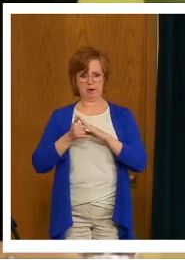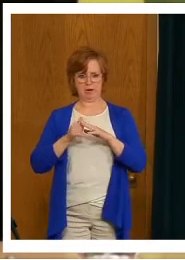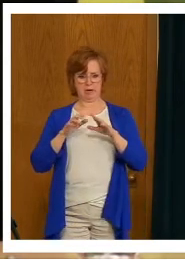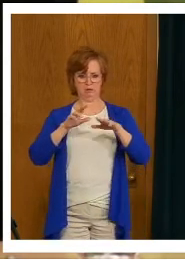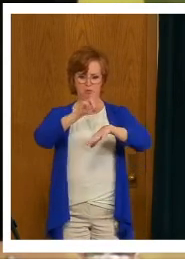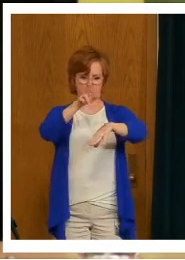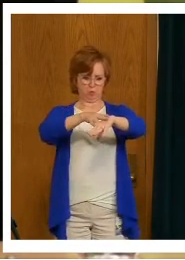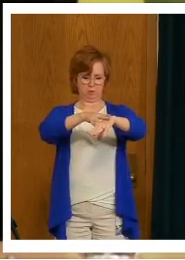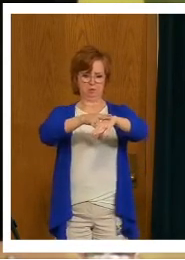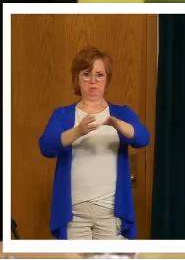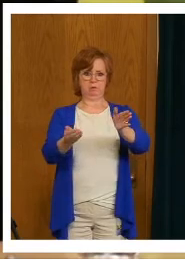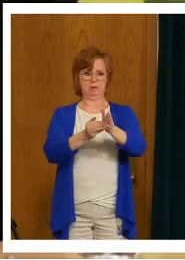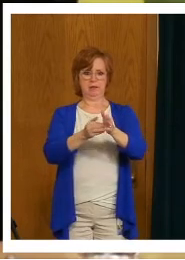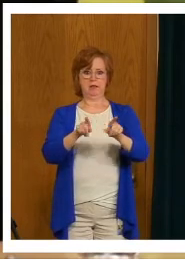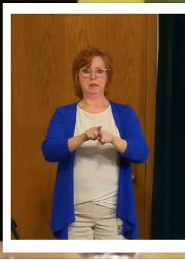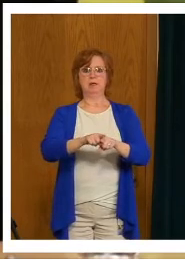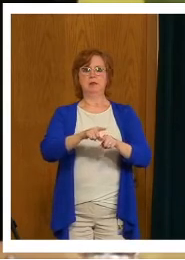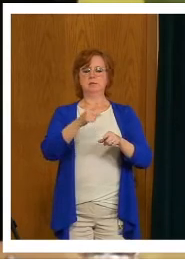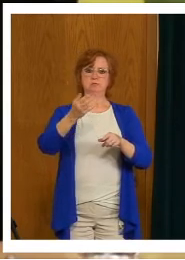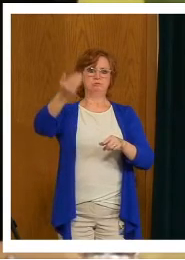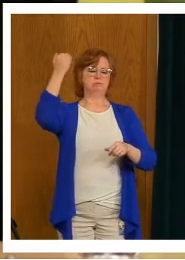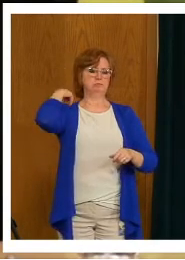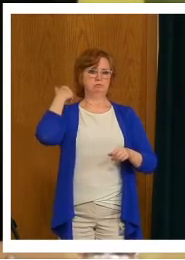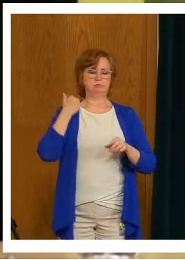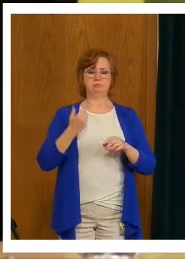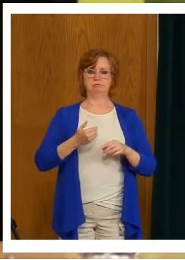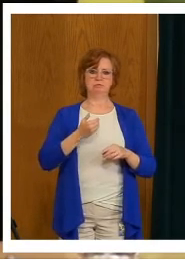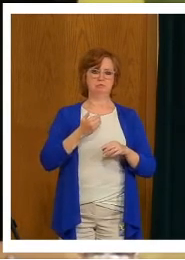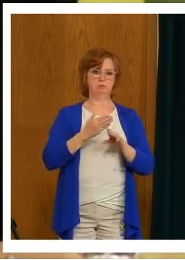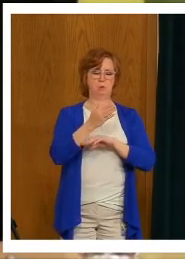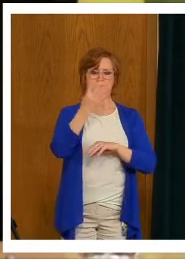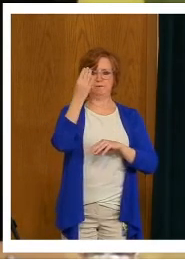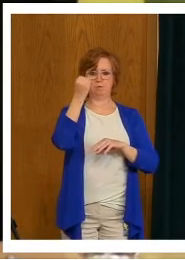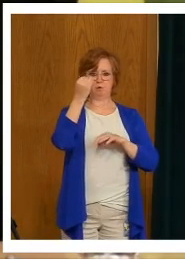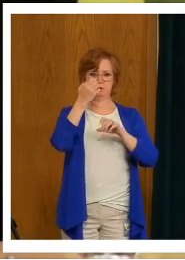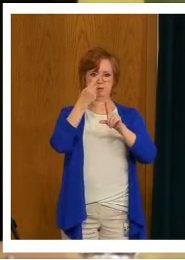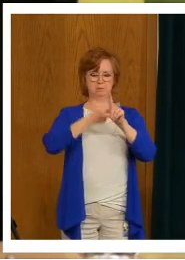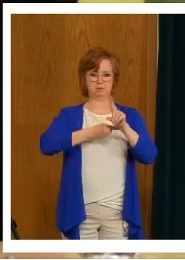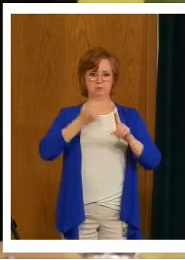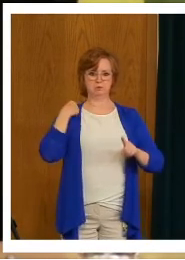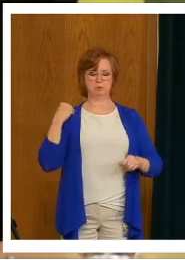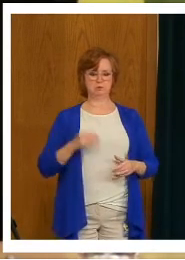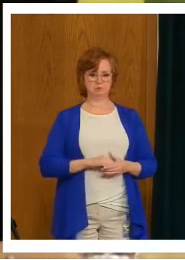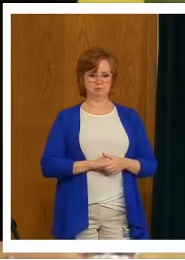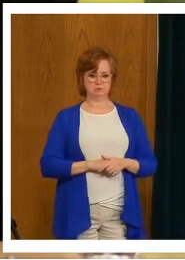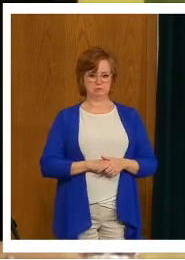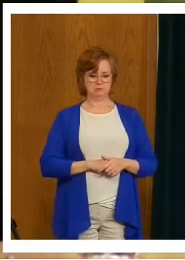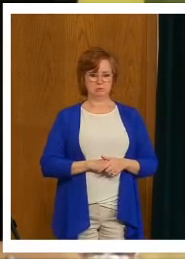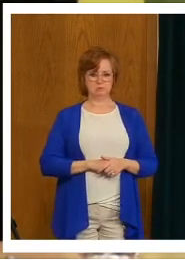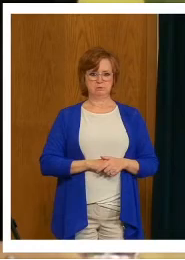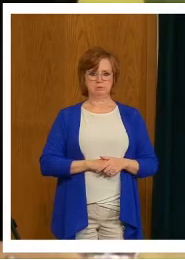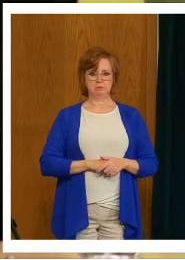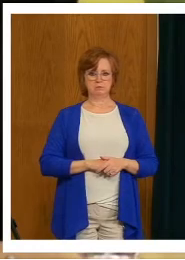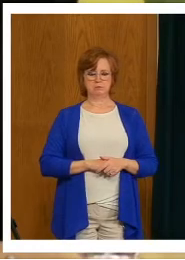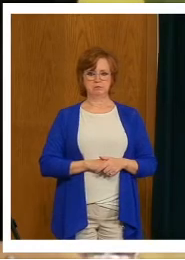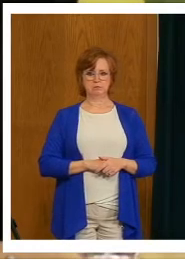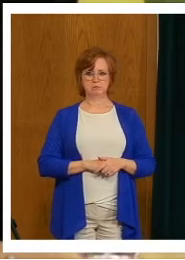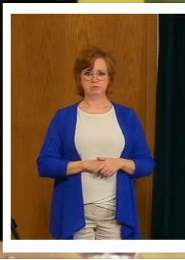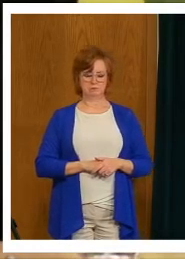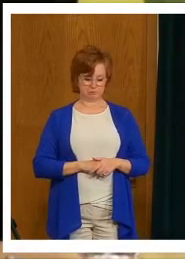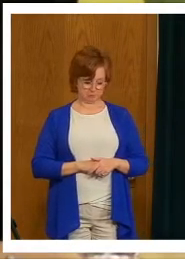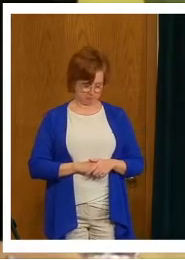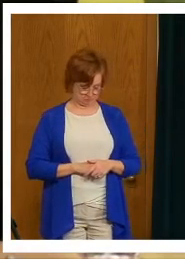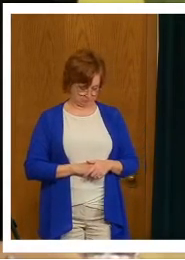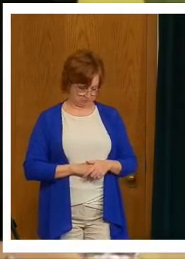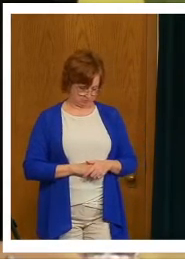in pre-pandemic life. Do you have a specific? Would you be able to put a specific number or